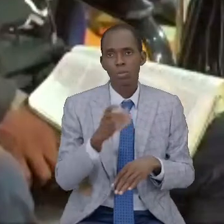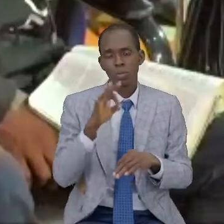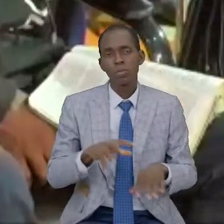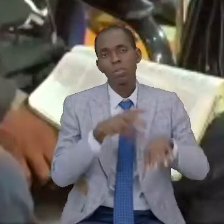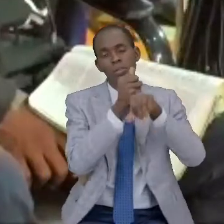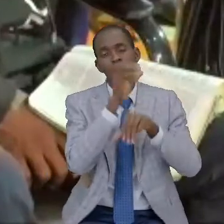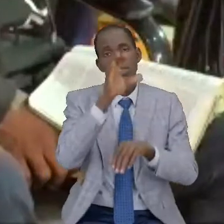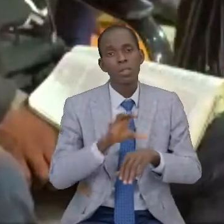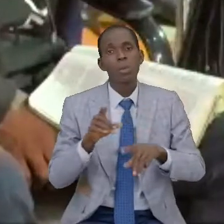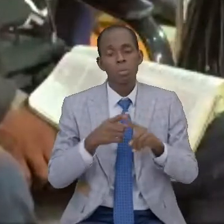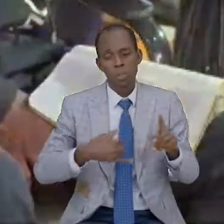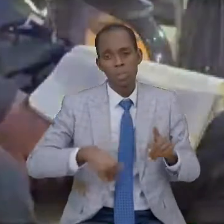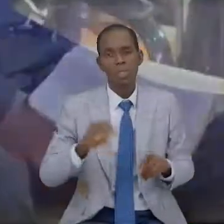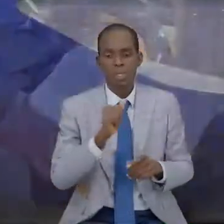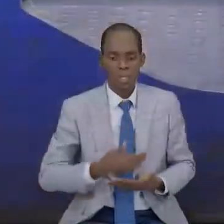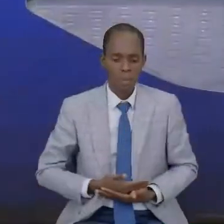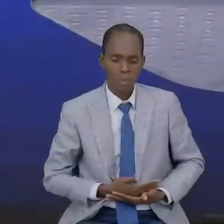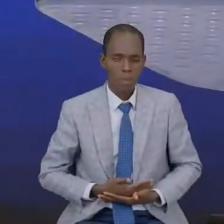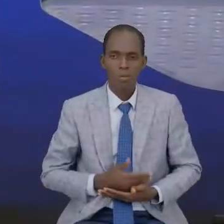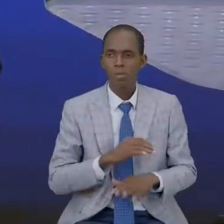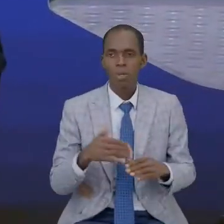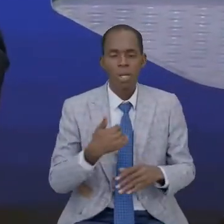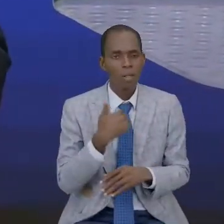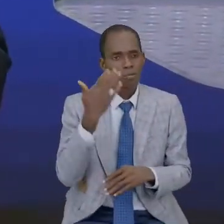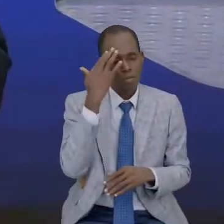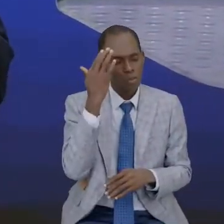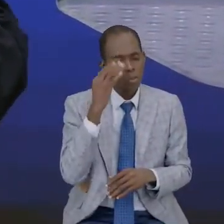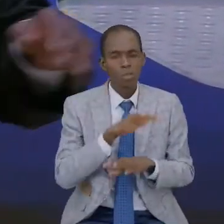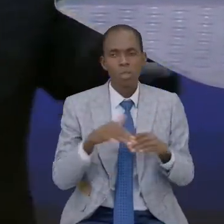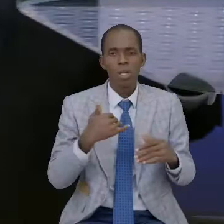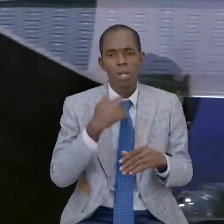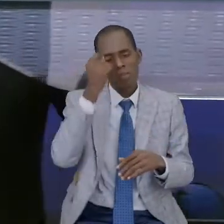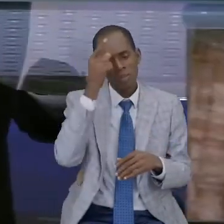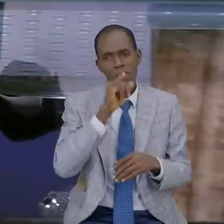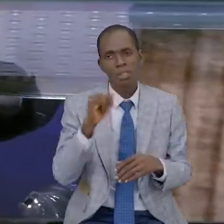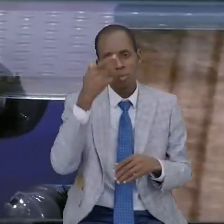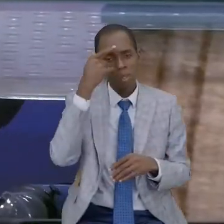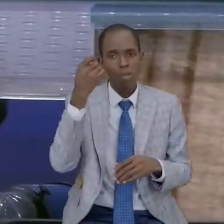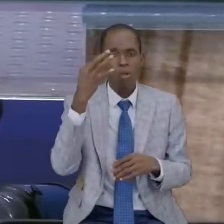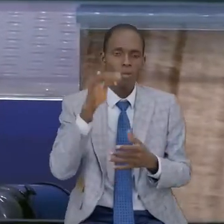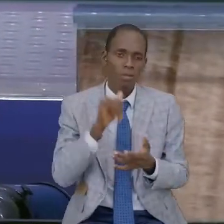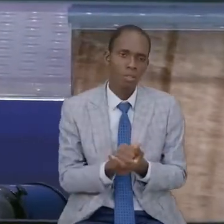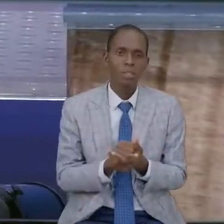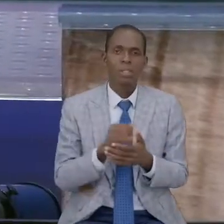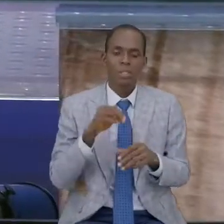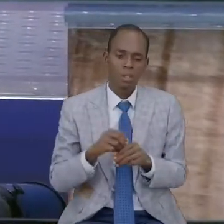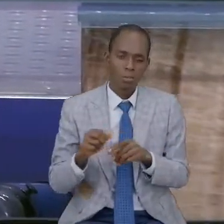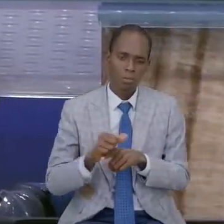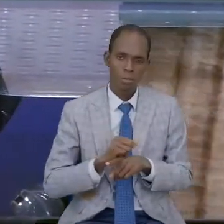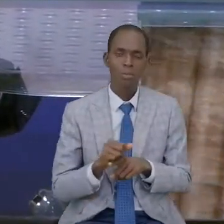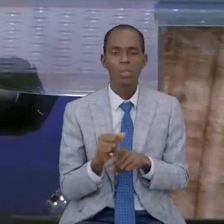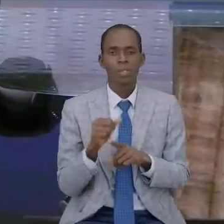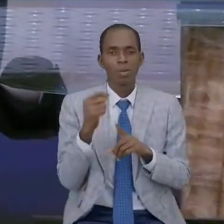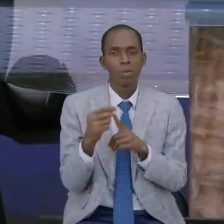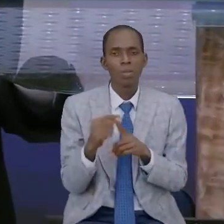child. He's a babe. He doesn't have knowledge. He doesn't have understanding. Because of that, in practical